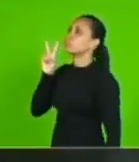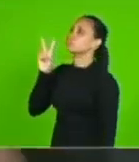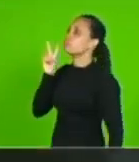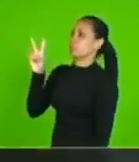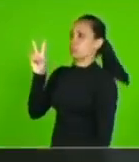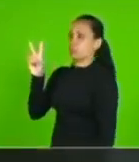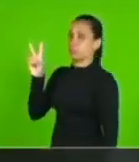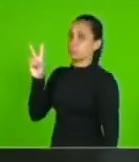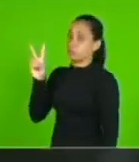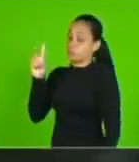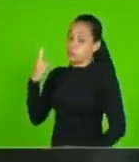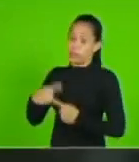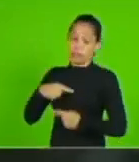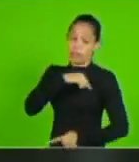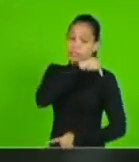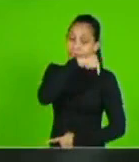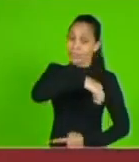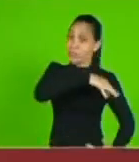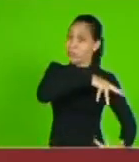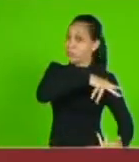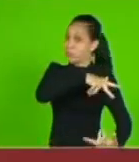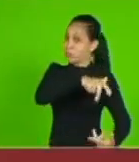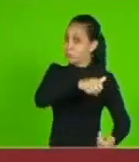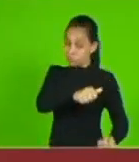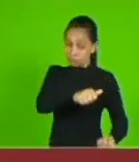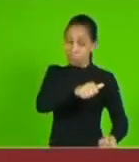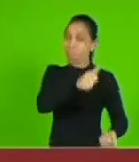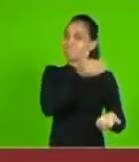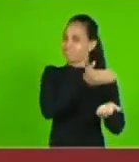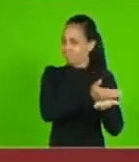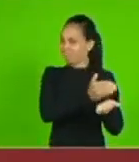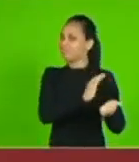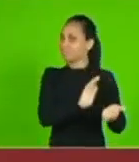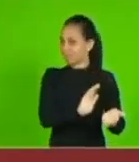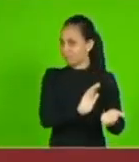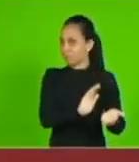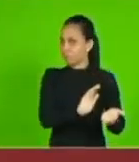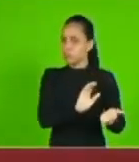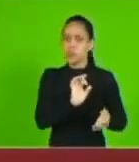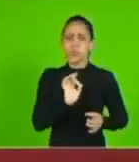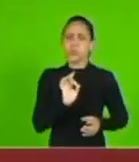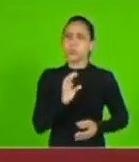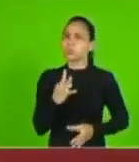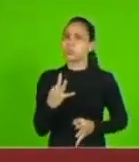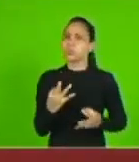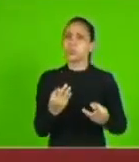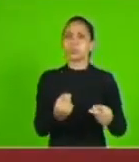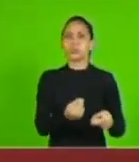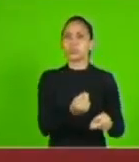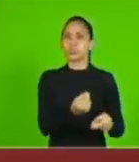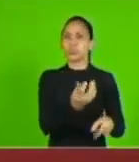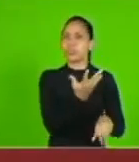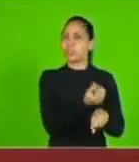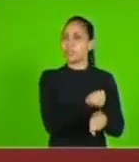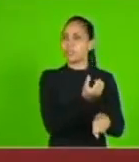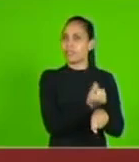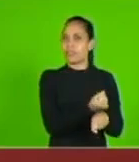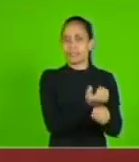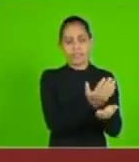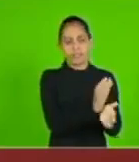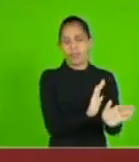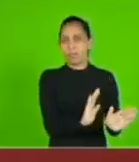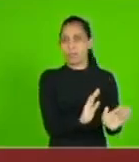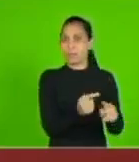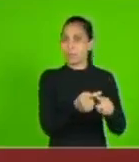have. Because the things of the world, they are fleeting. They will pass. Everything that is material will